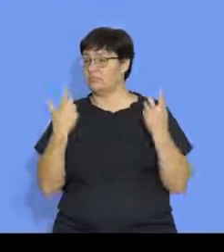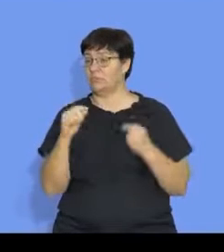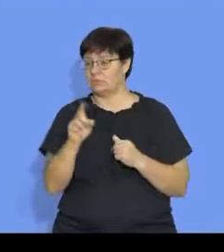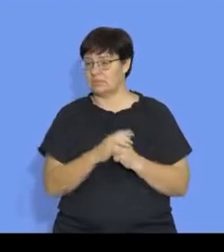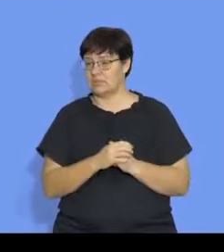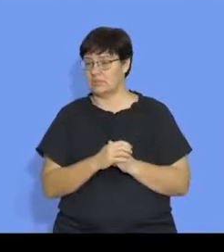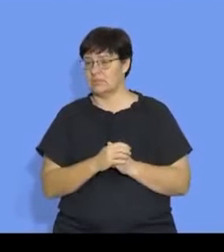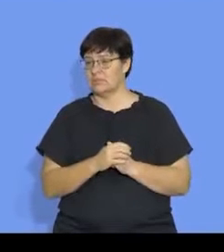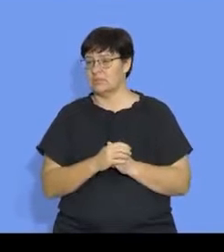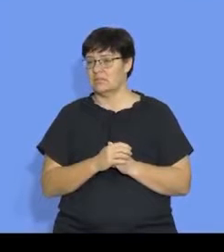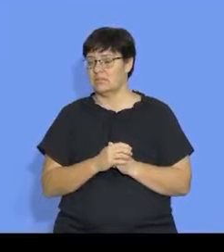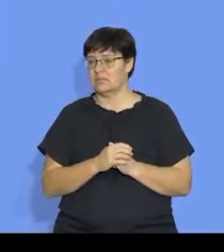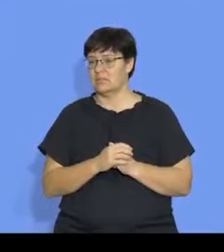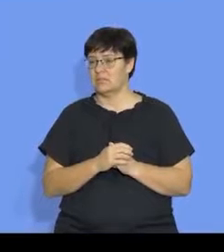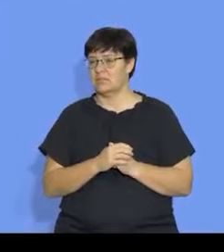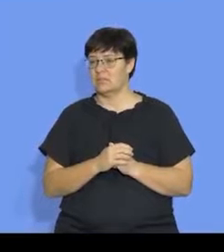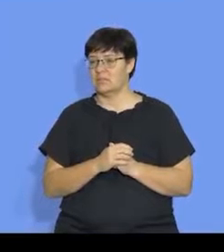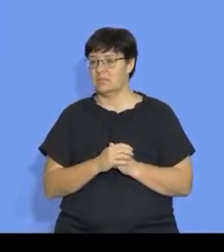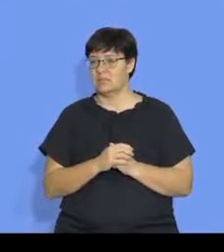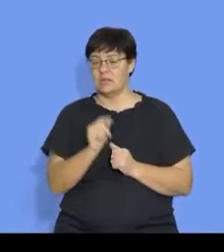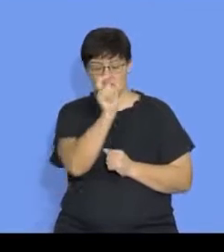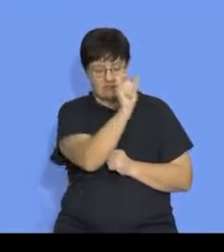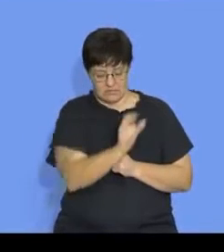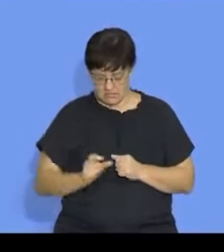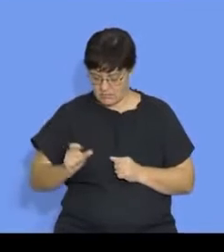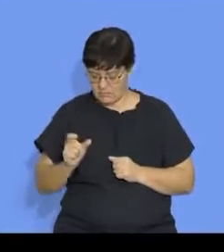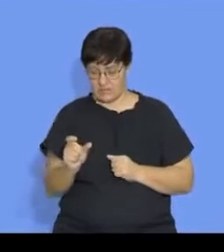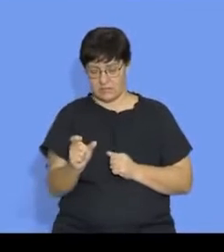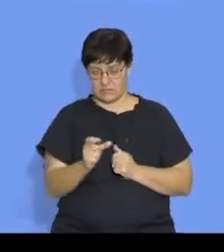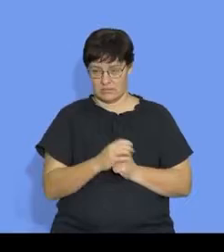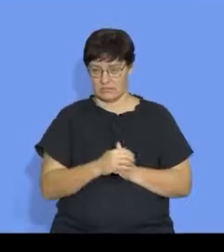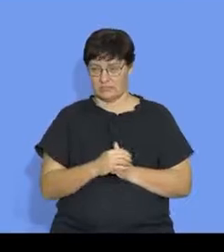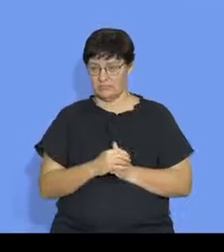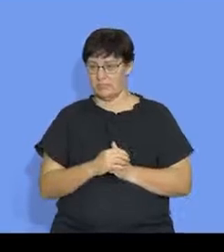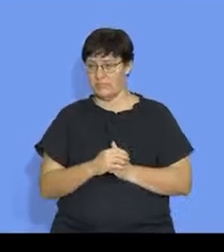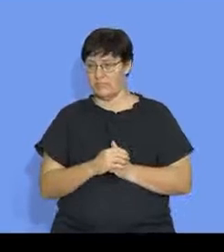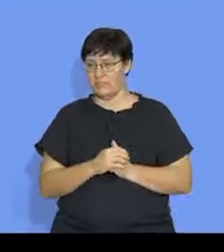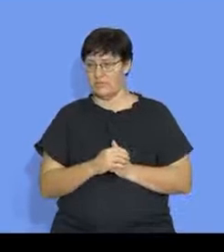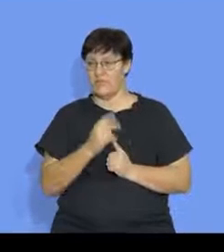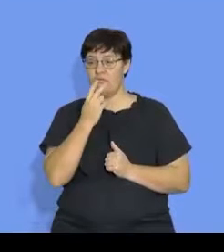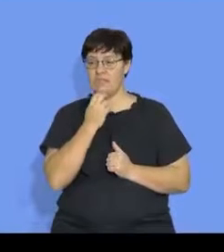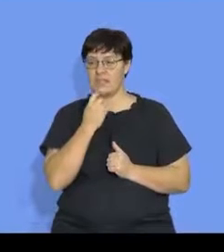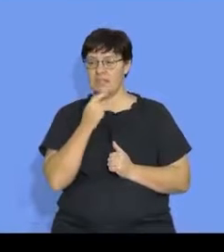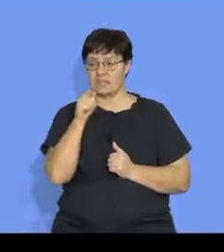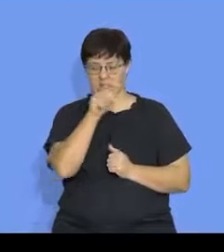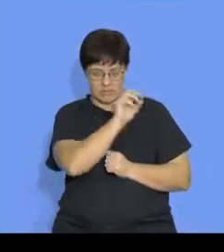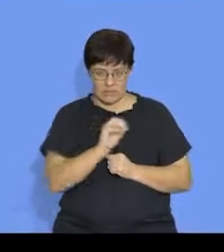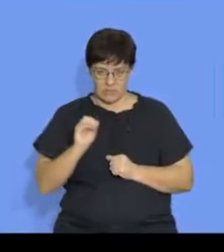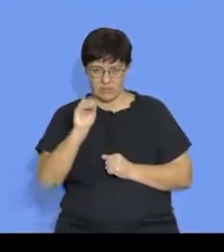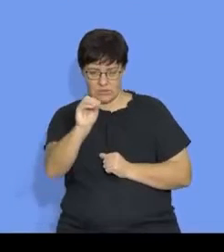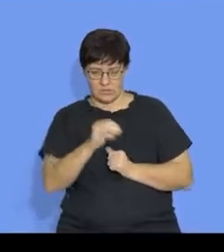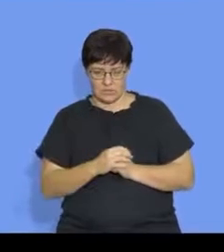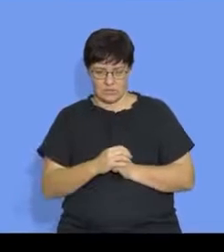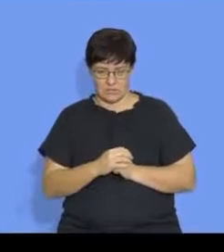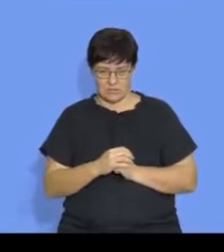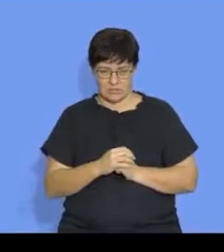We stick in this gene over here. So you see that red? I put it into the bacteria.